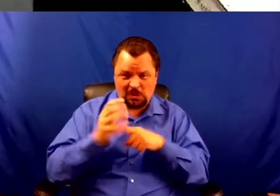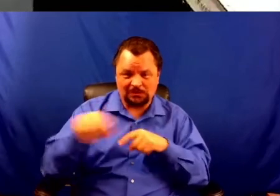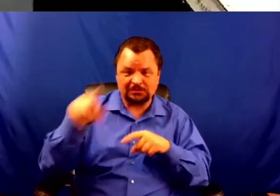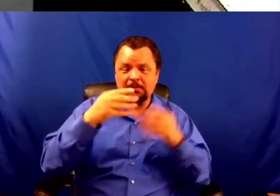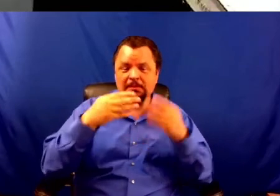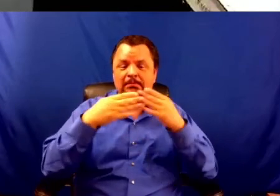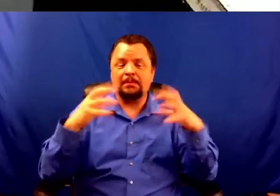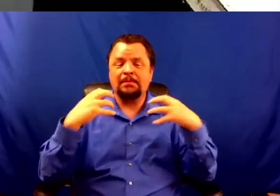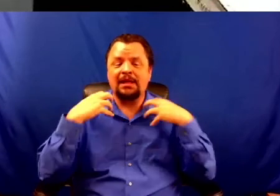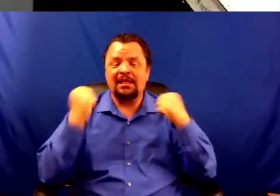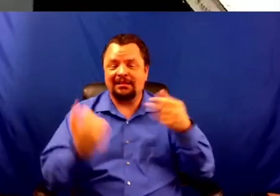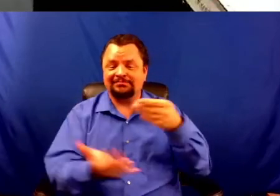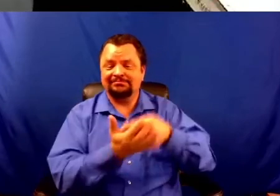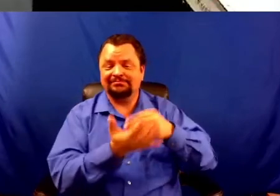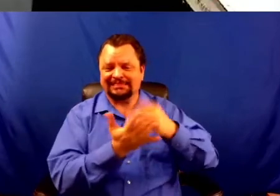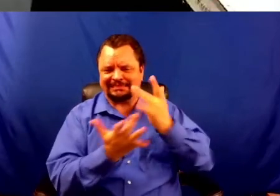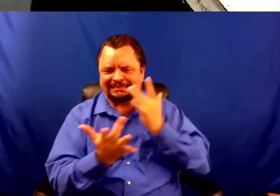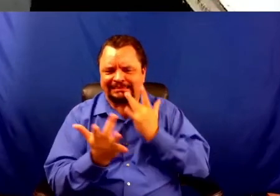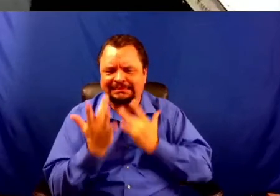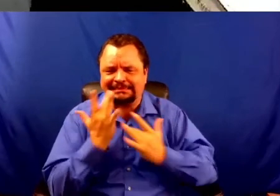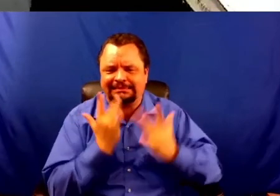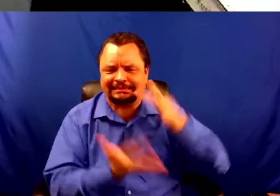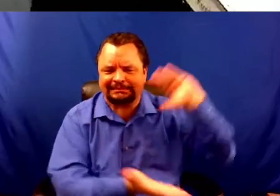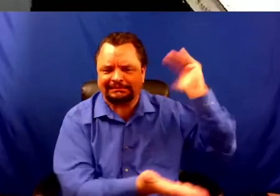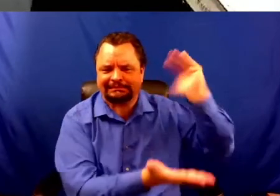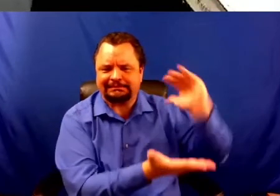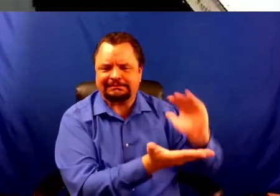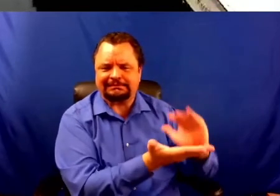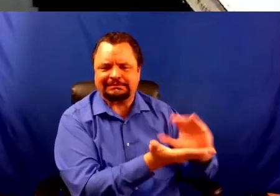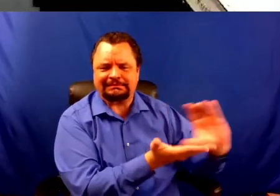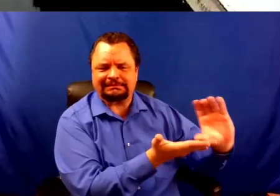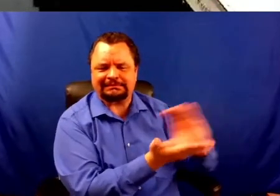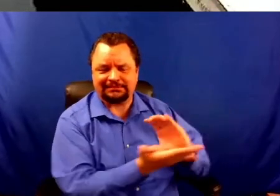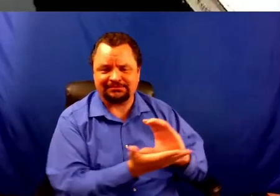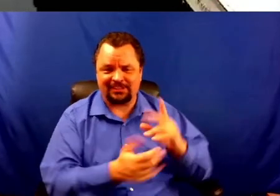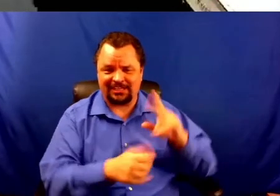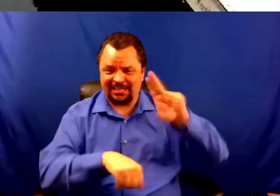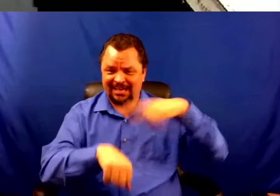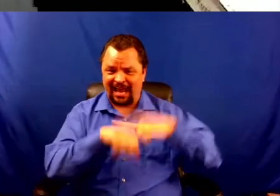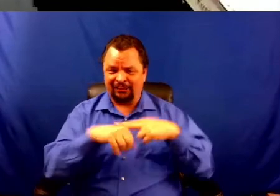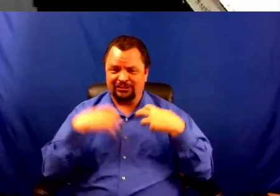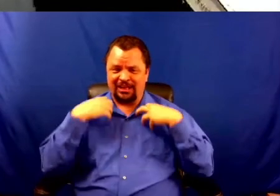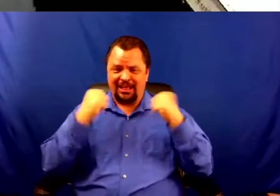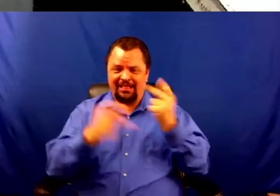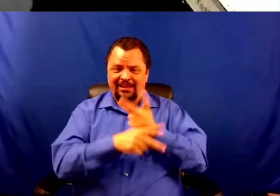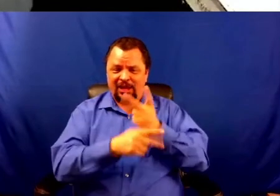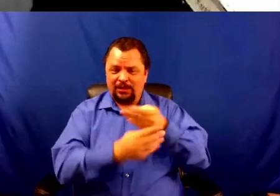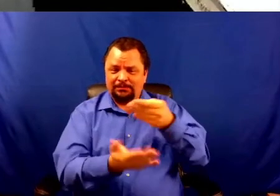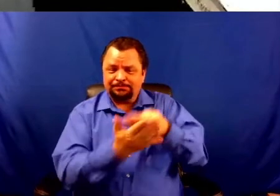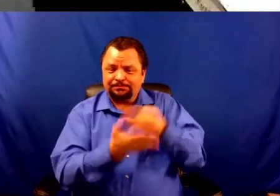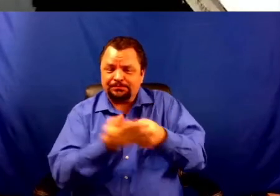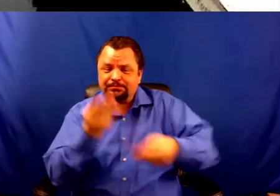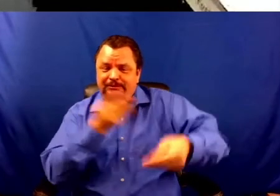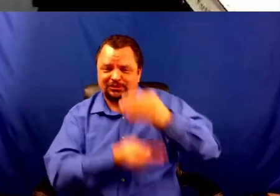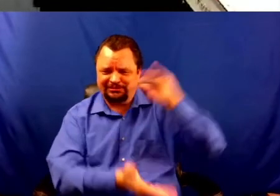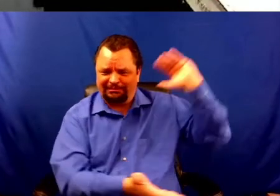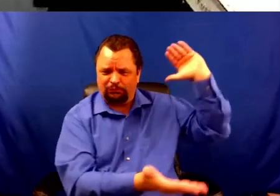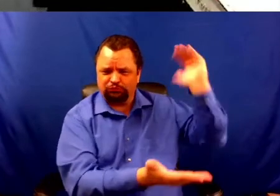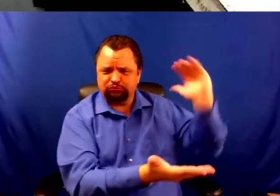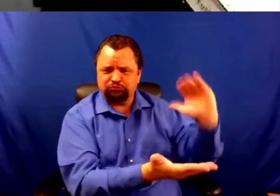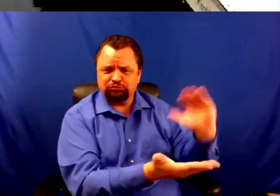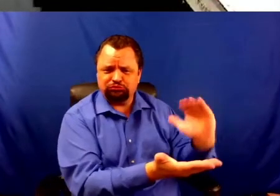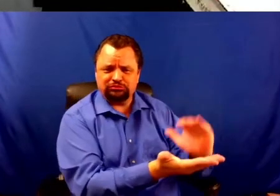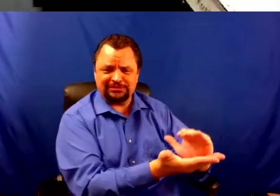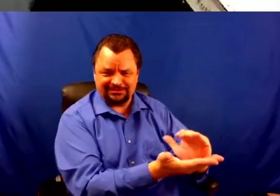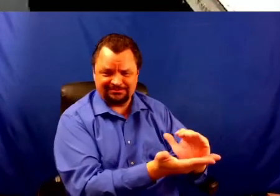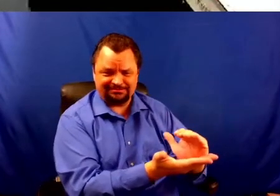of the entire national health care budget, less than 3%, it's about